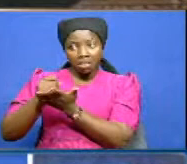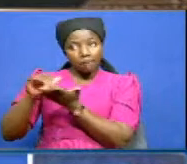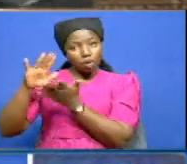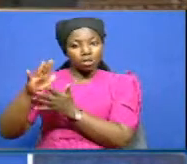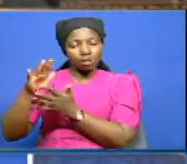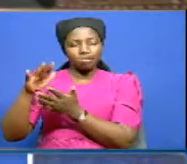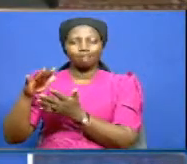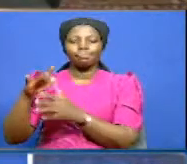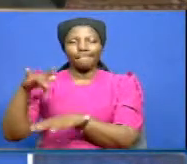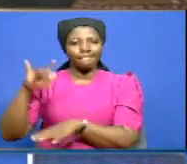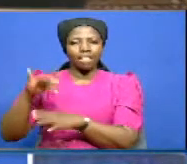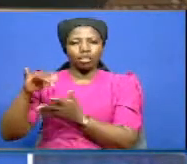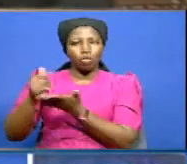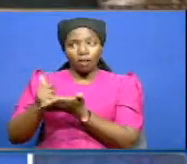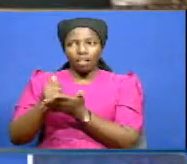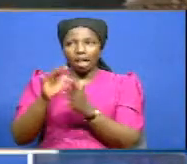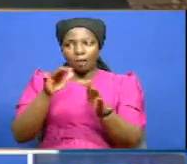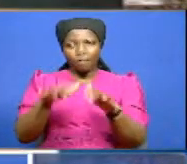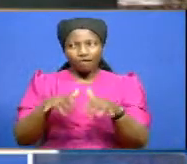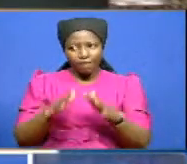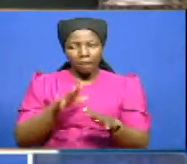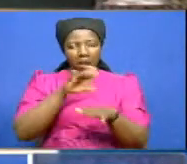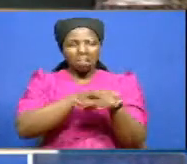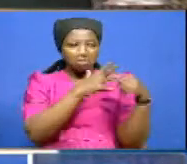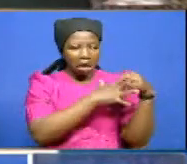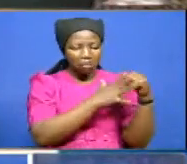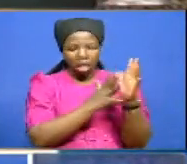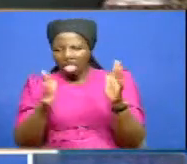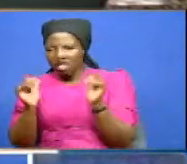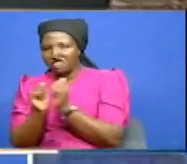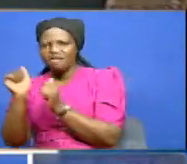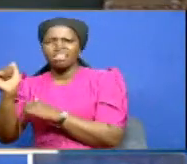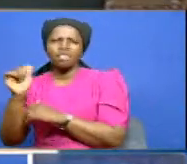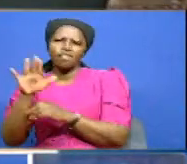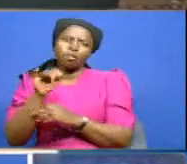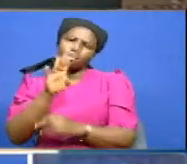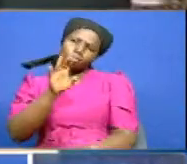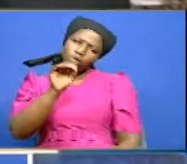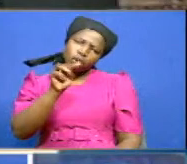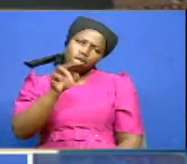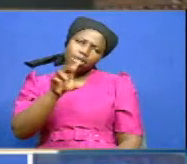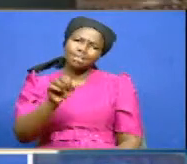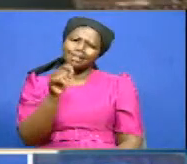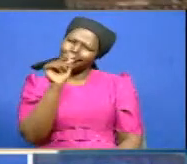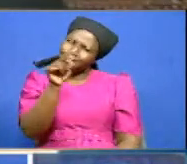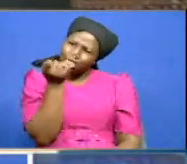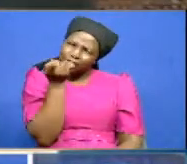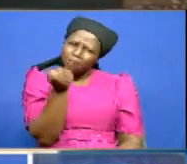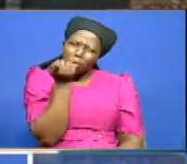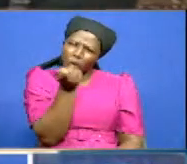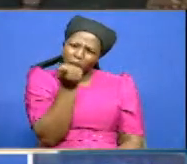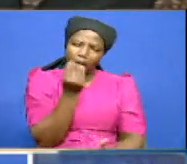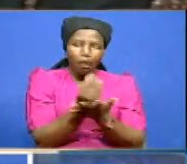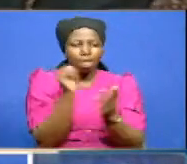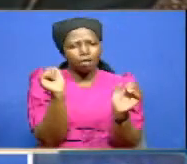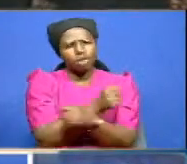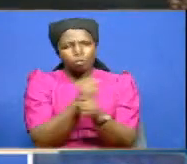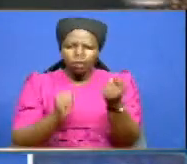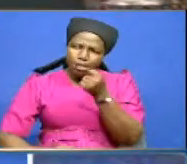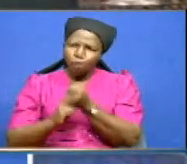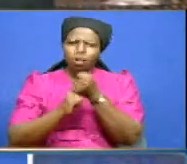My farmers earned between 9 shillings and 15 shillings from bonus. That is peanuts. That cannot support